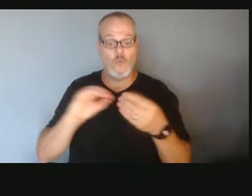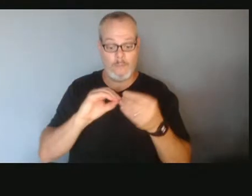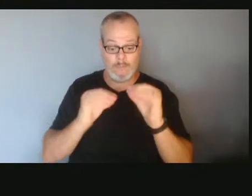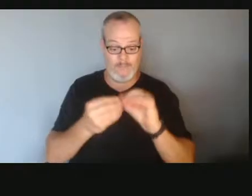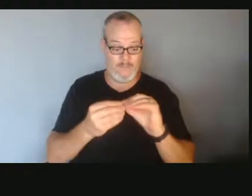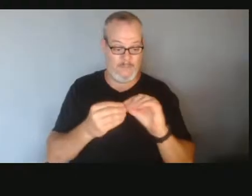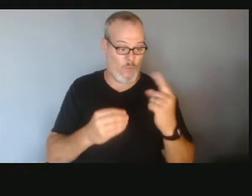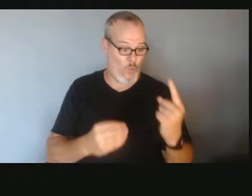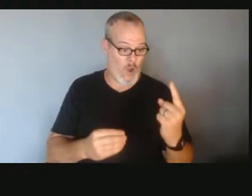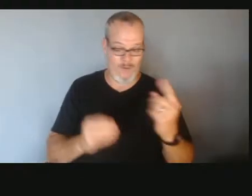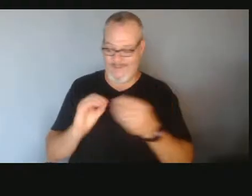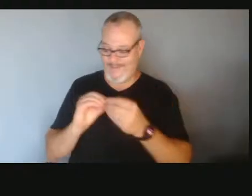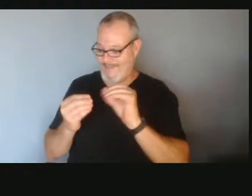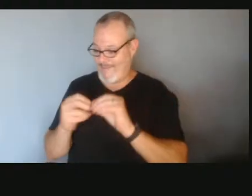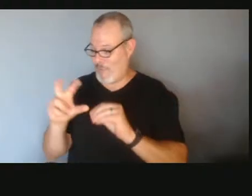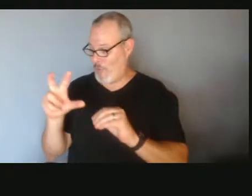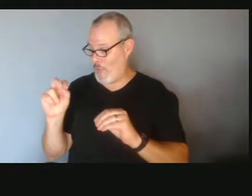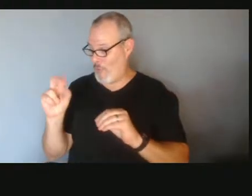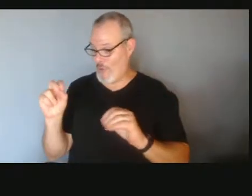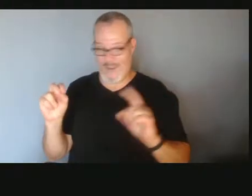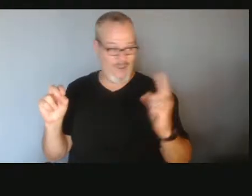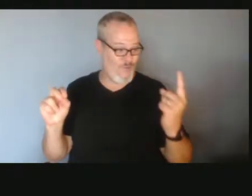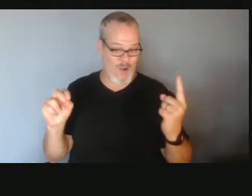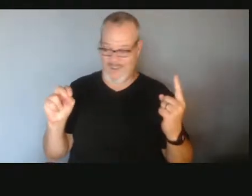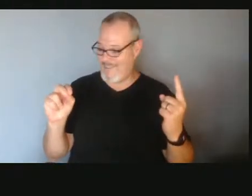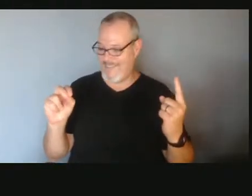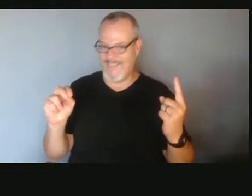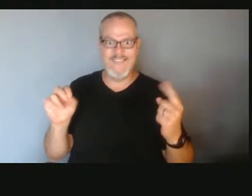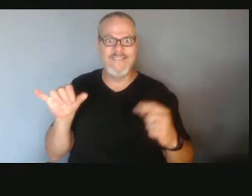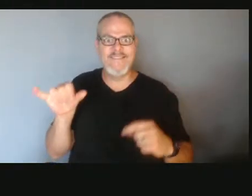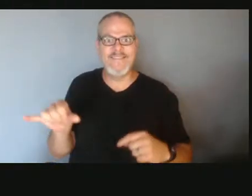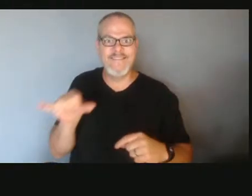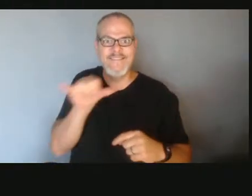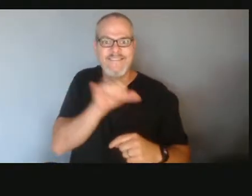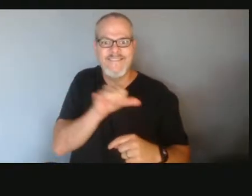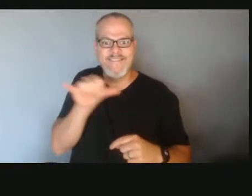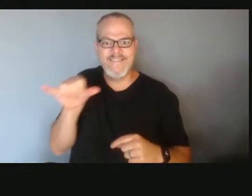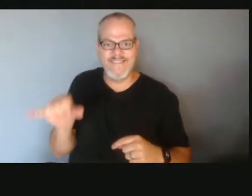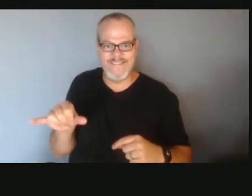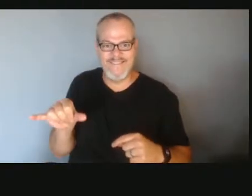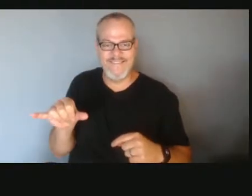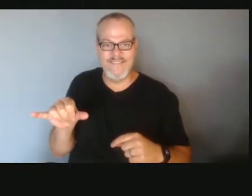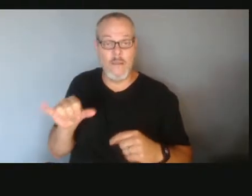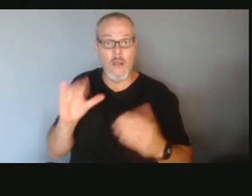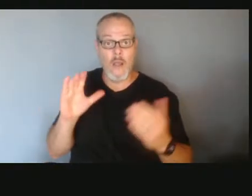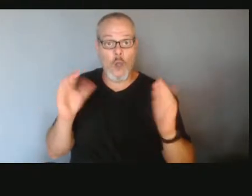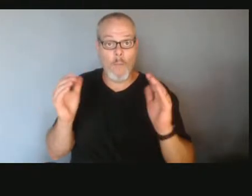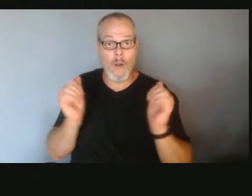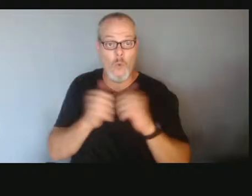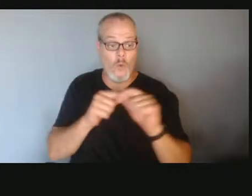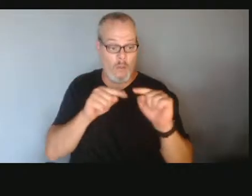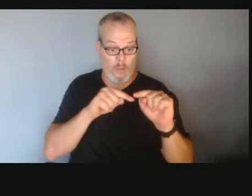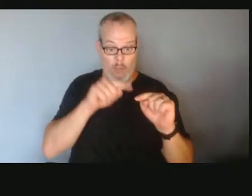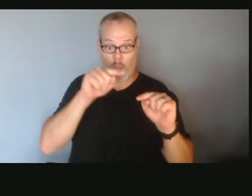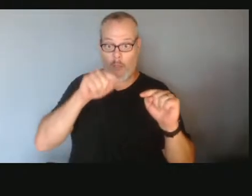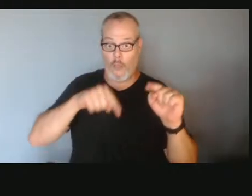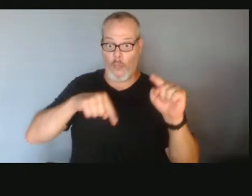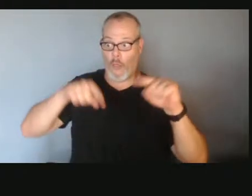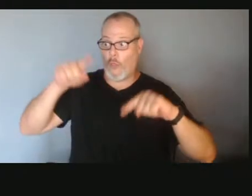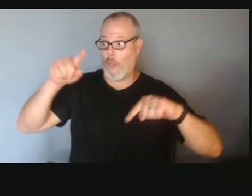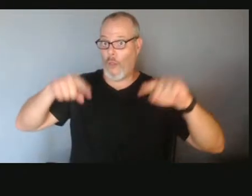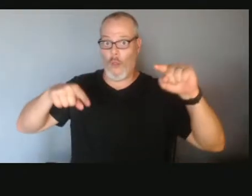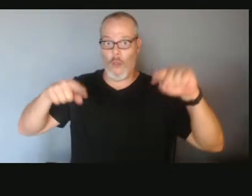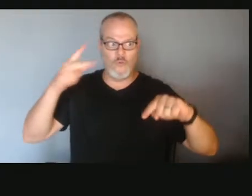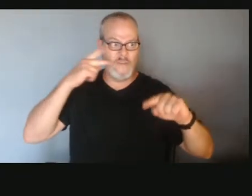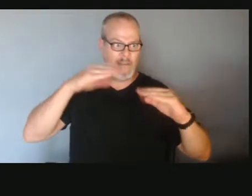episode 30 are the two most similar in this whole other era, right? Otherwise, what you can see is that as fountain heights go up, so does the